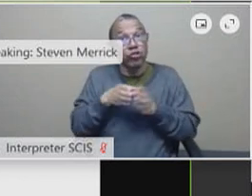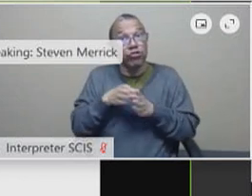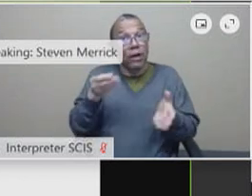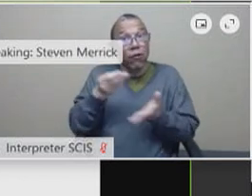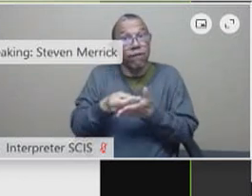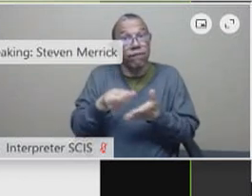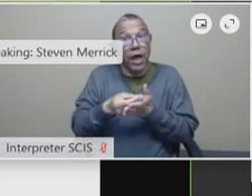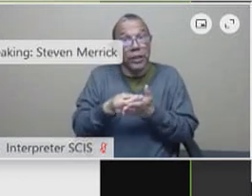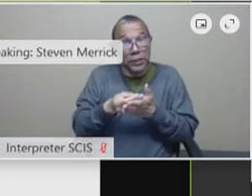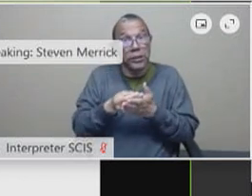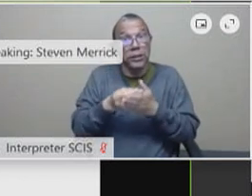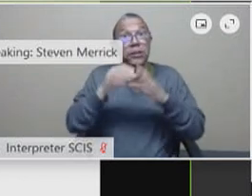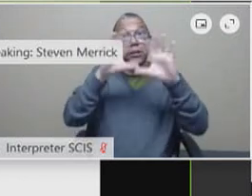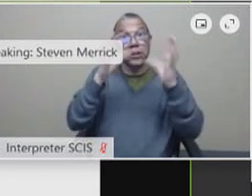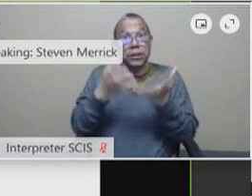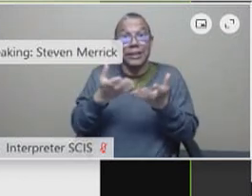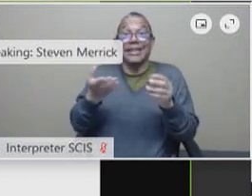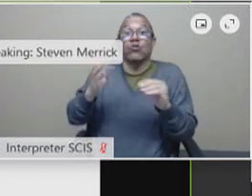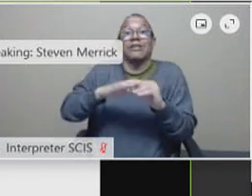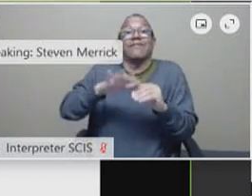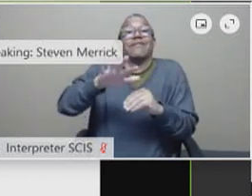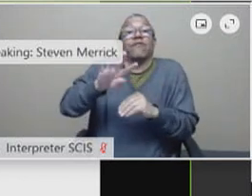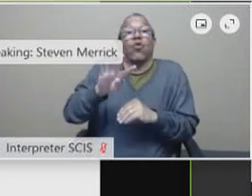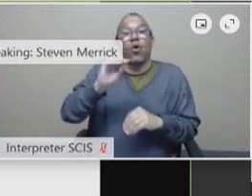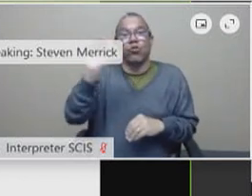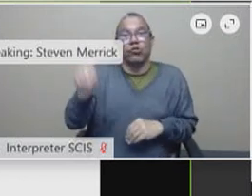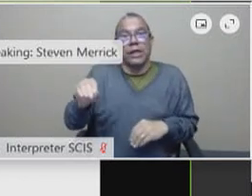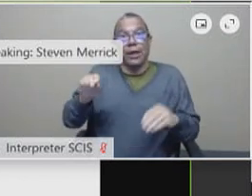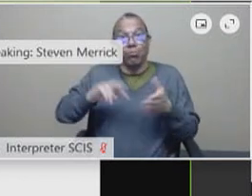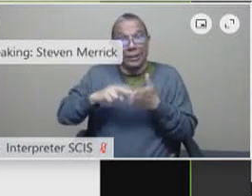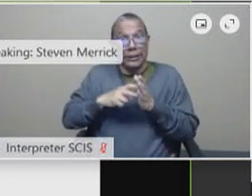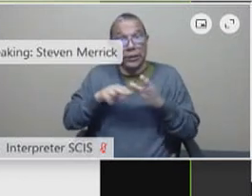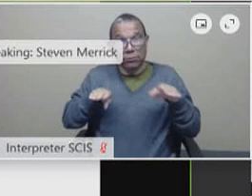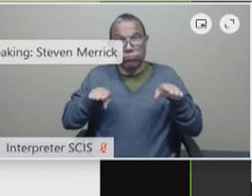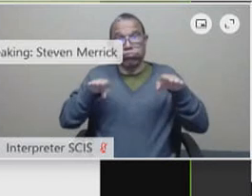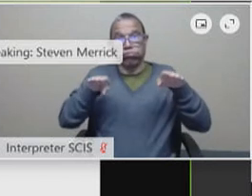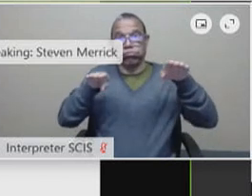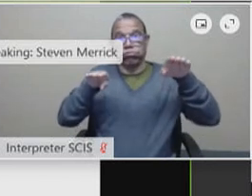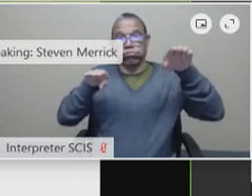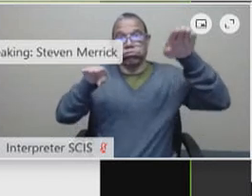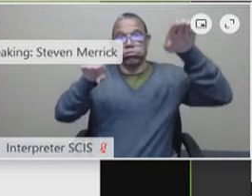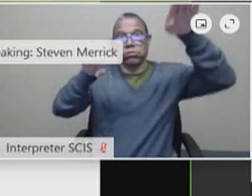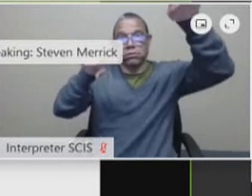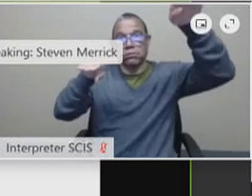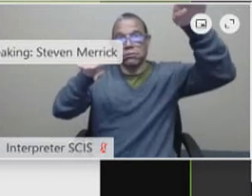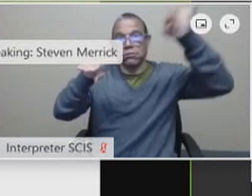54% over the same time period. In 2019, Baltimore City spent nearly